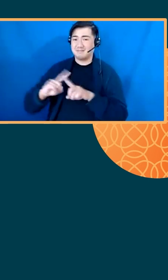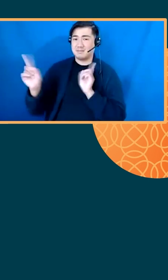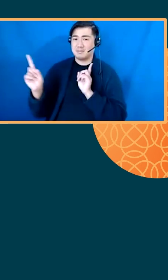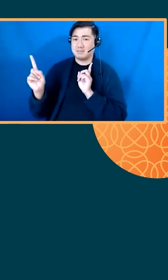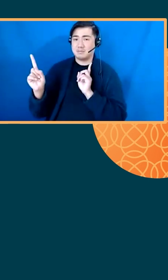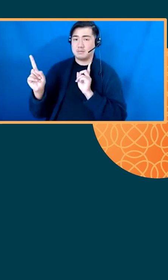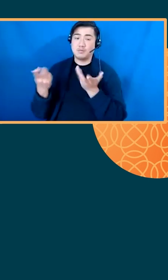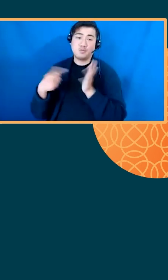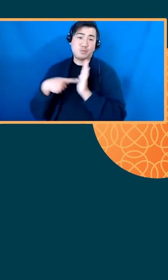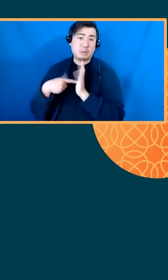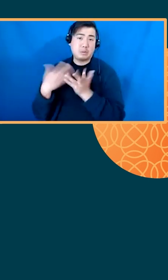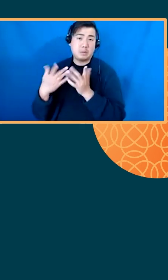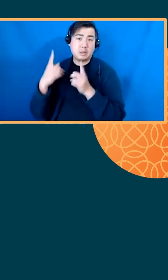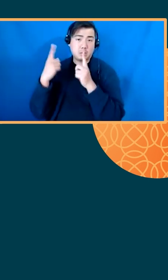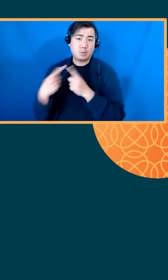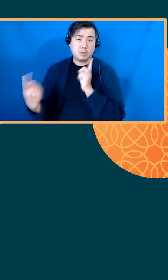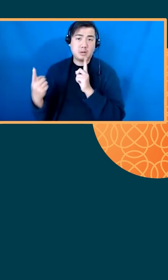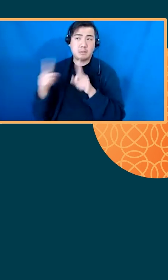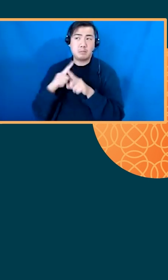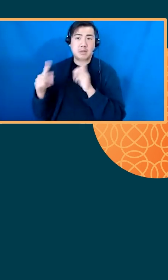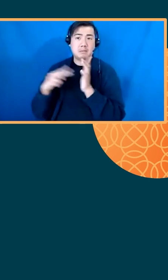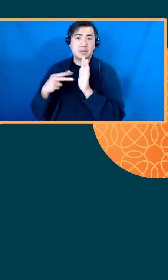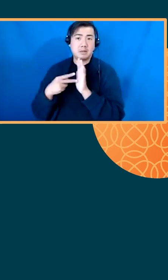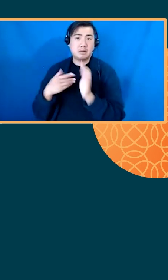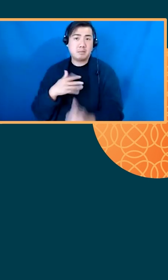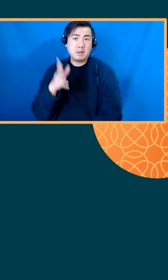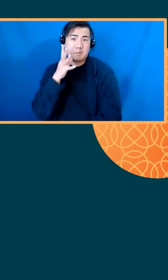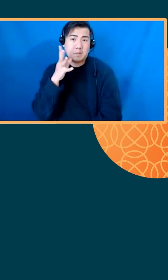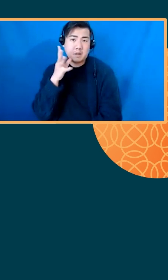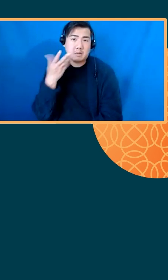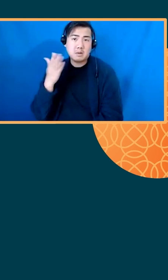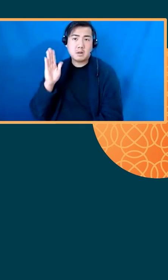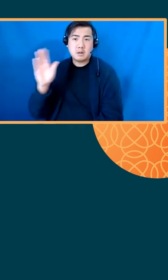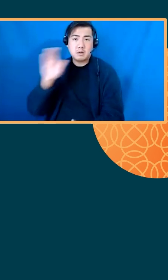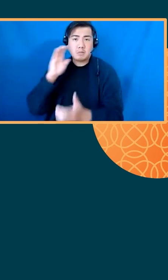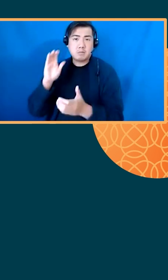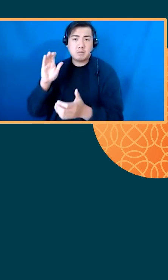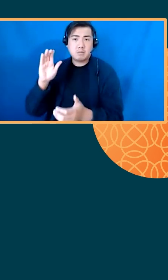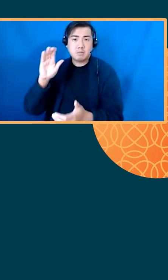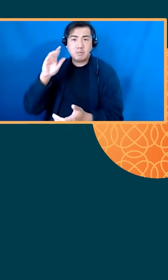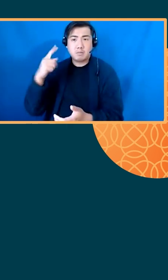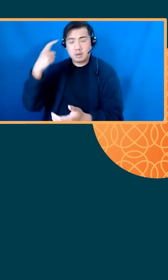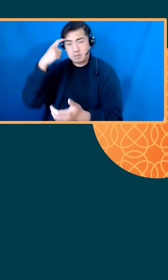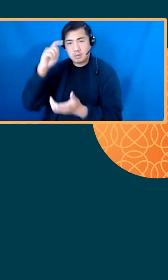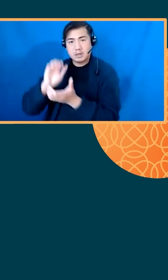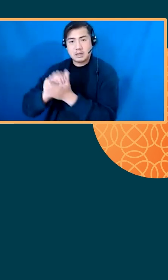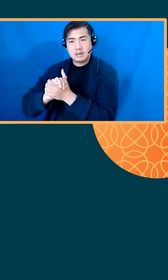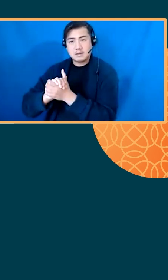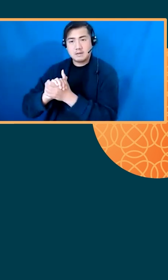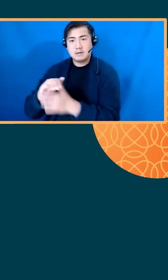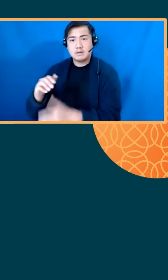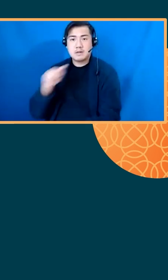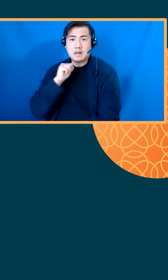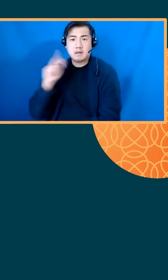her experience less valid, because my mother is not a concept. My mother is an